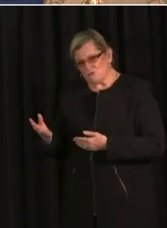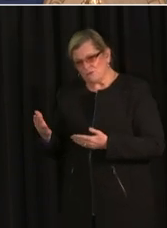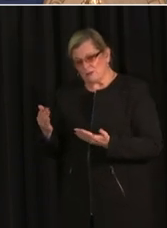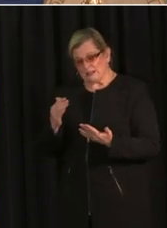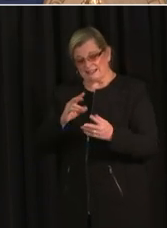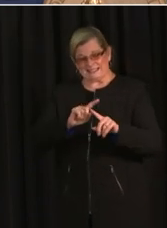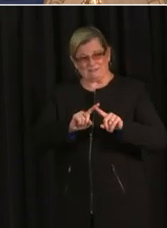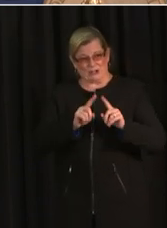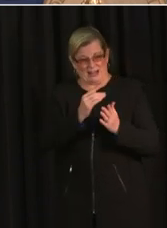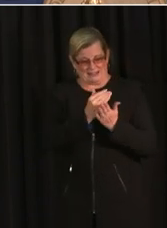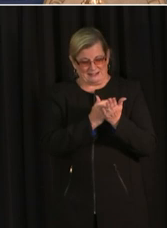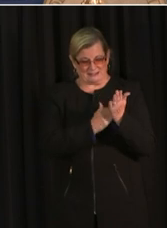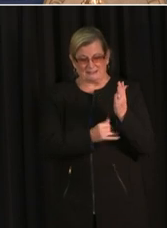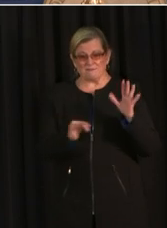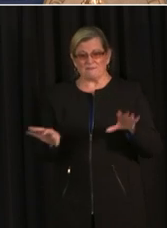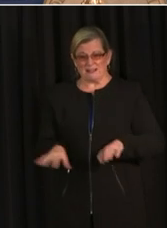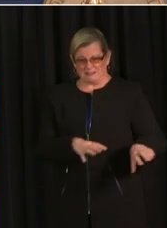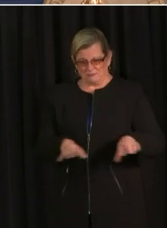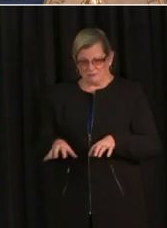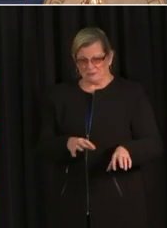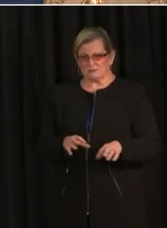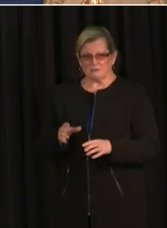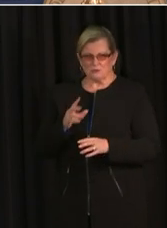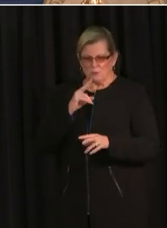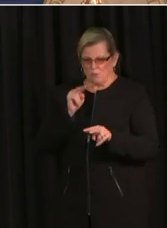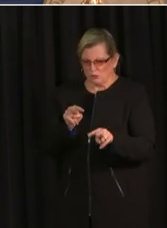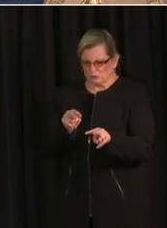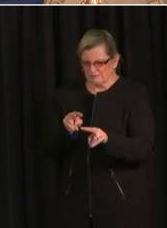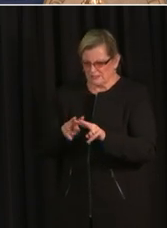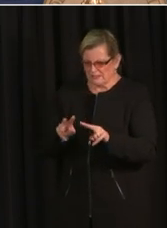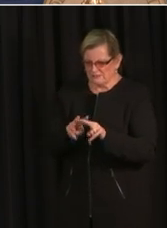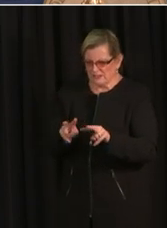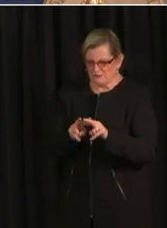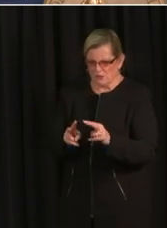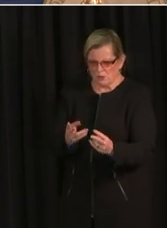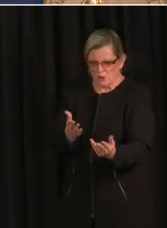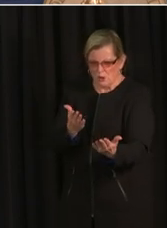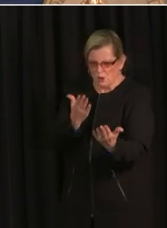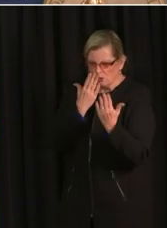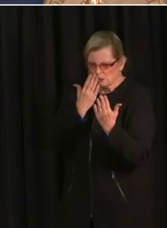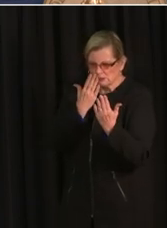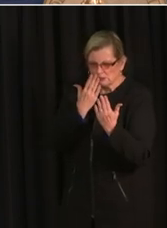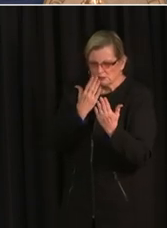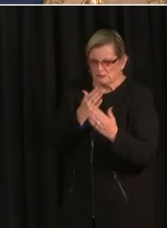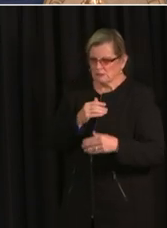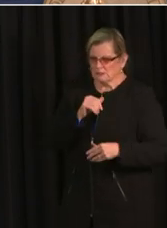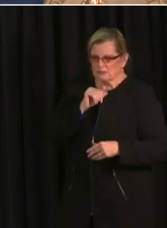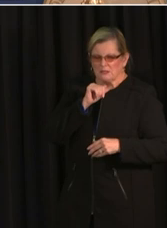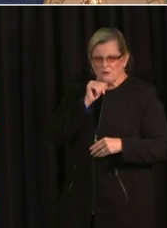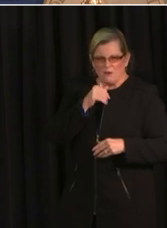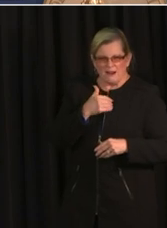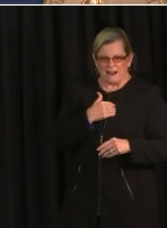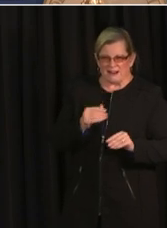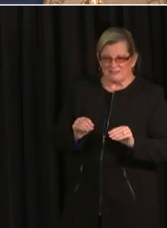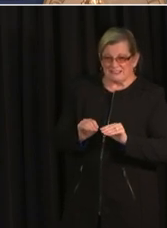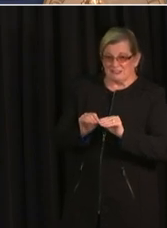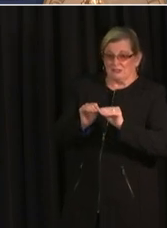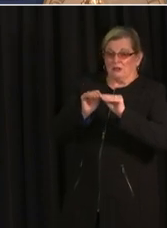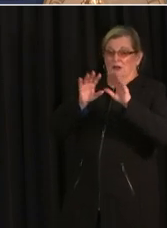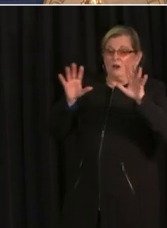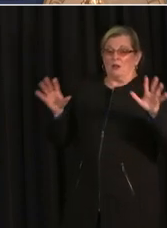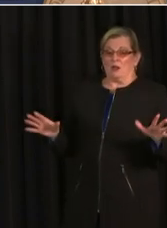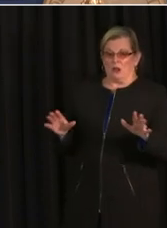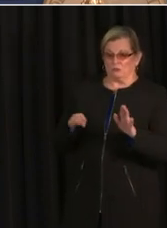we are watching closely. At the moment, we don't have clear trends to point to